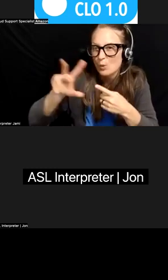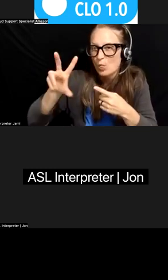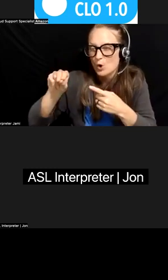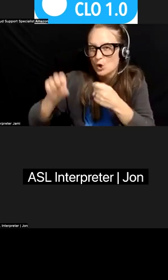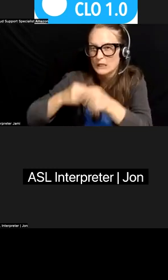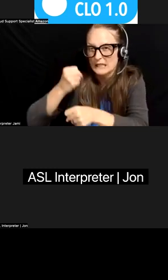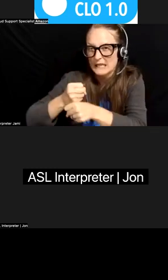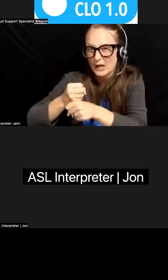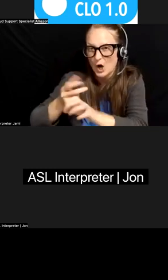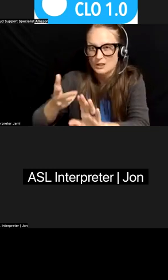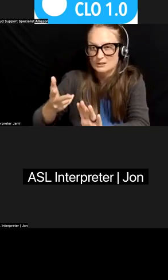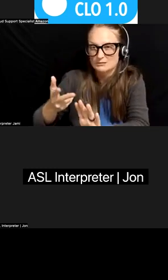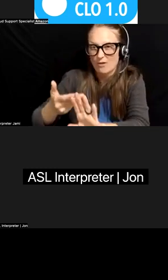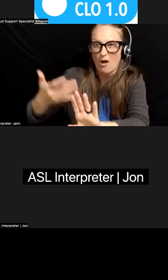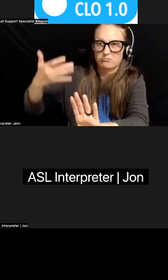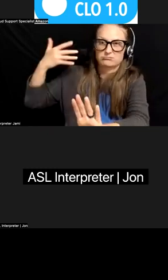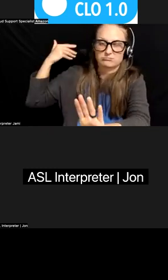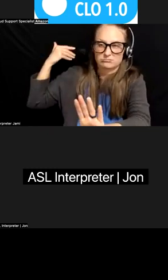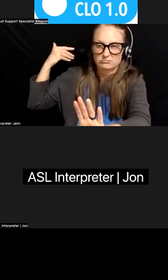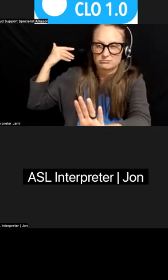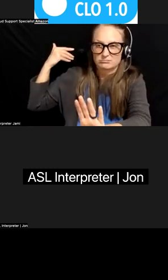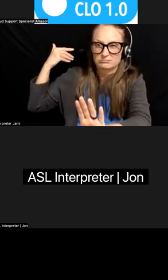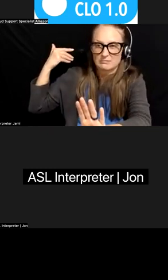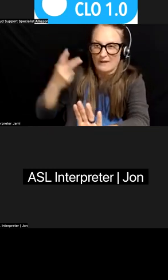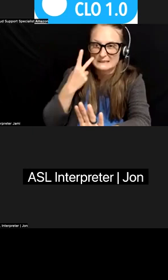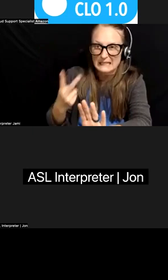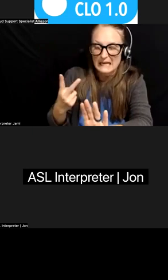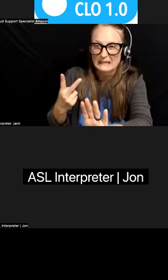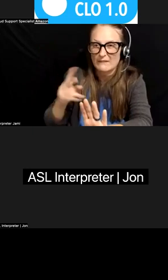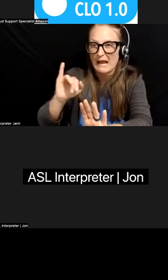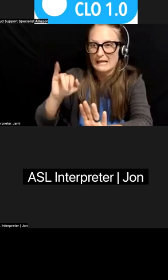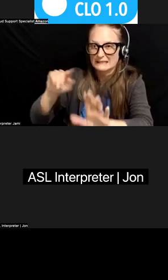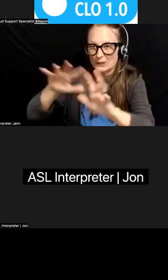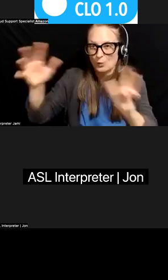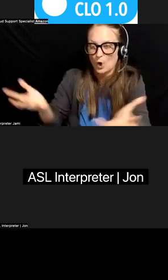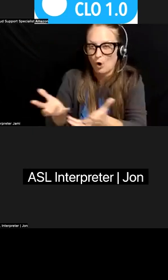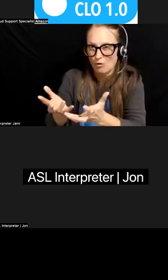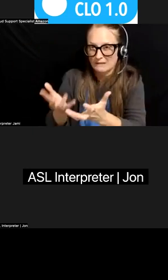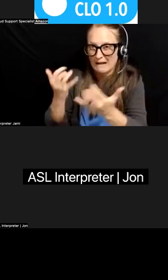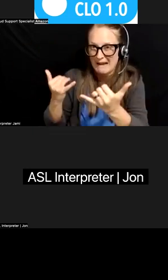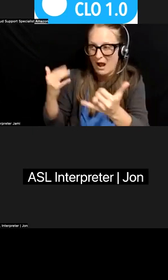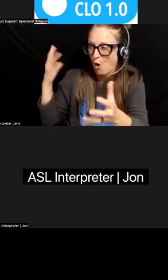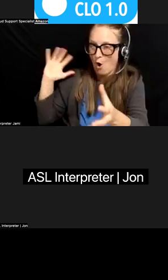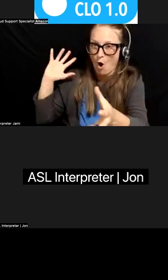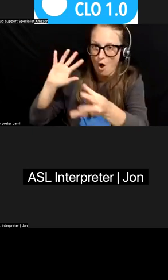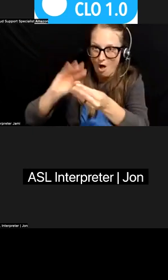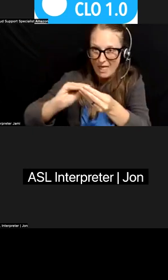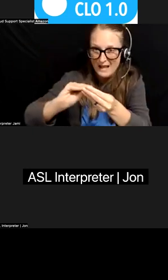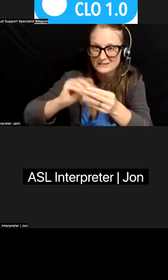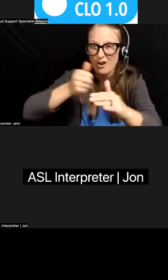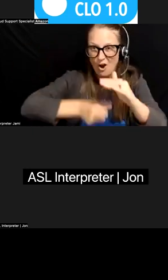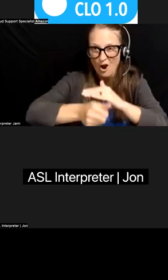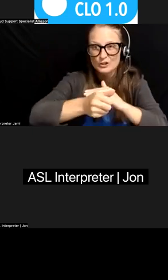IT world is now under one umbrella or ecosystem that you can utilize to